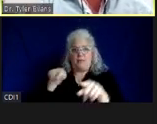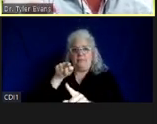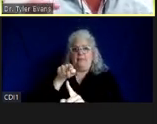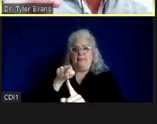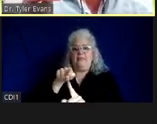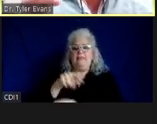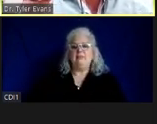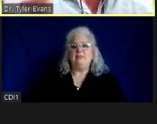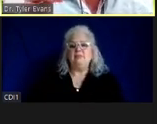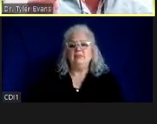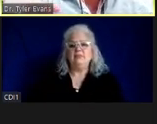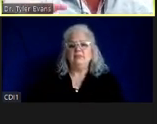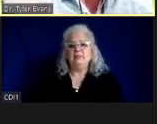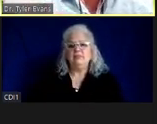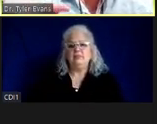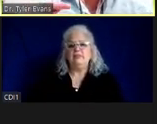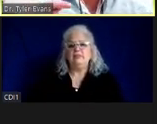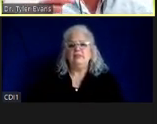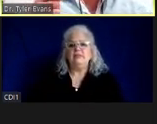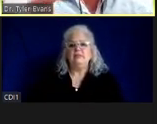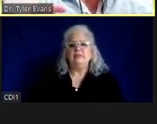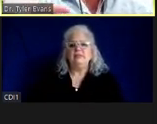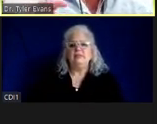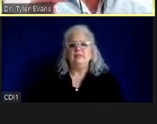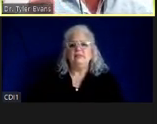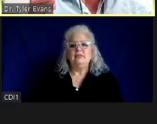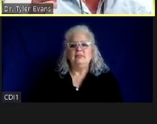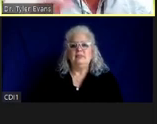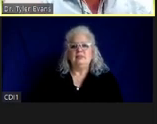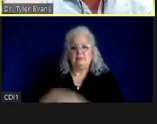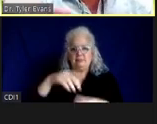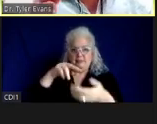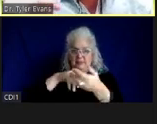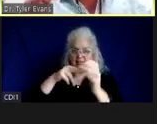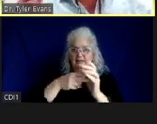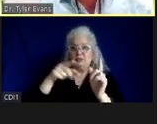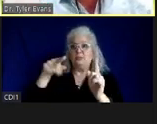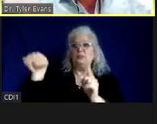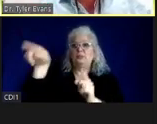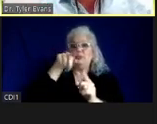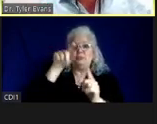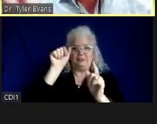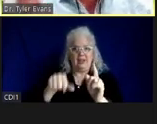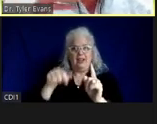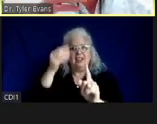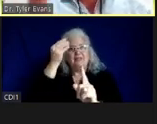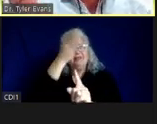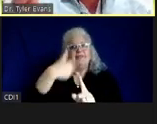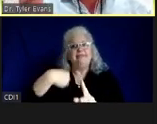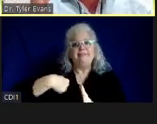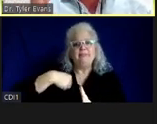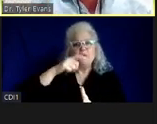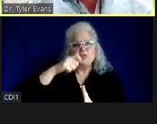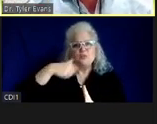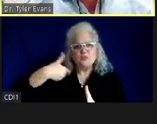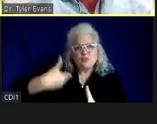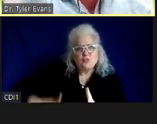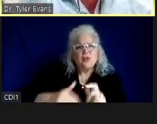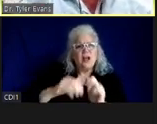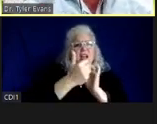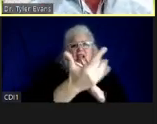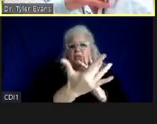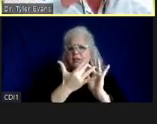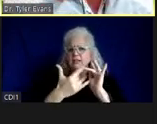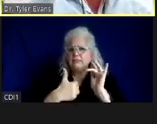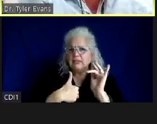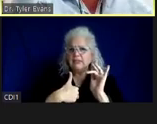provide information about themselves, to identify information, so that once we are ready, and I know it's probably been confusing to a lot of the population,